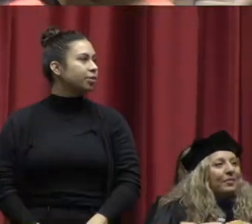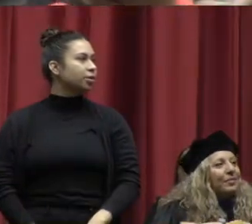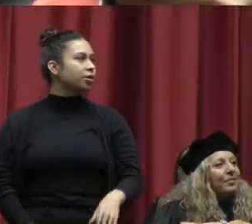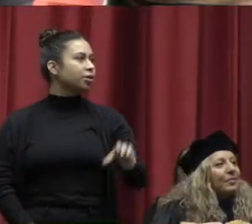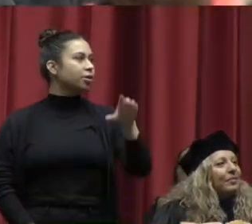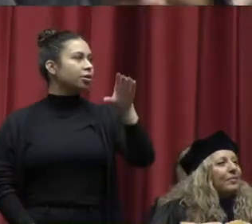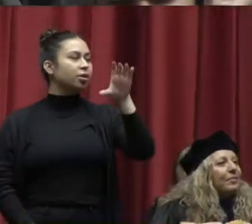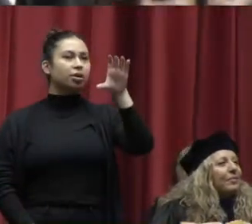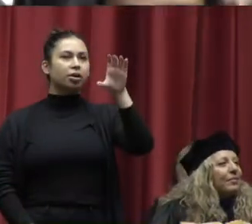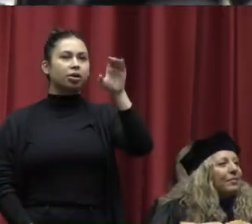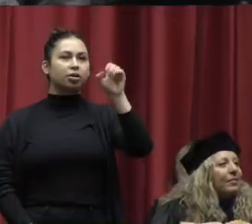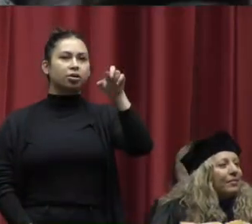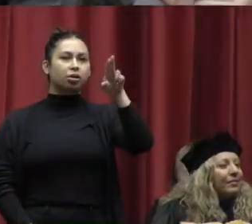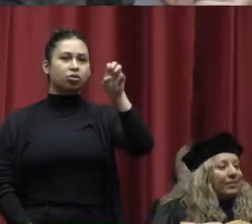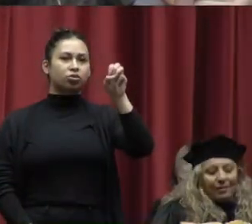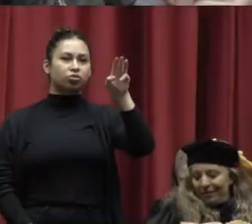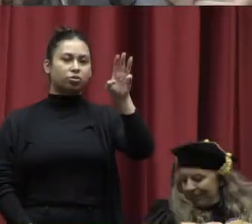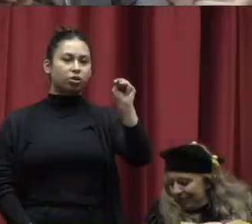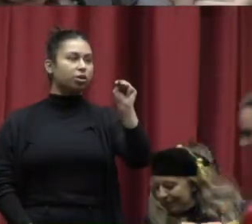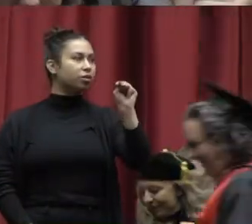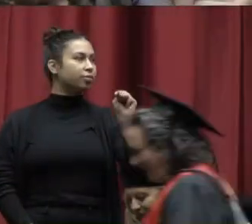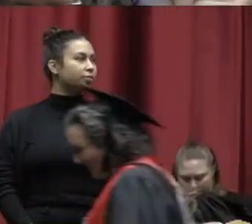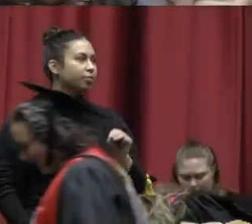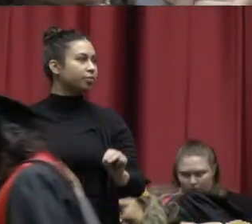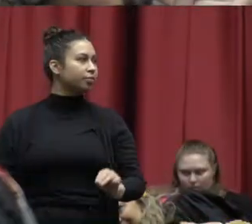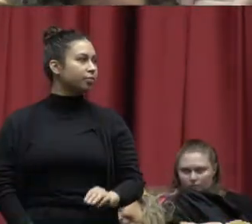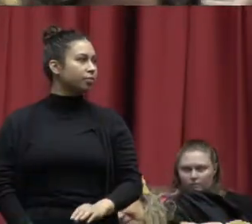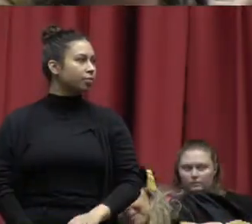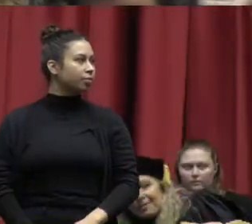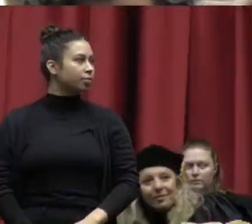Karime Andazola.